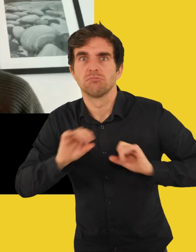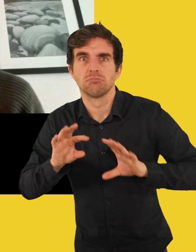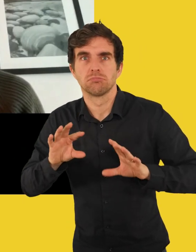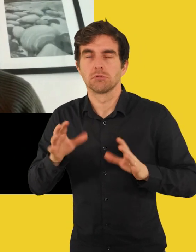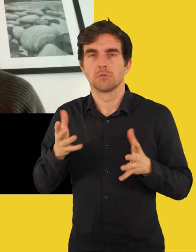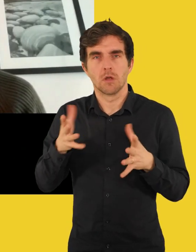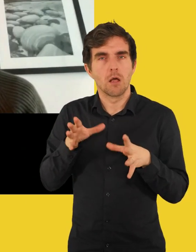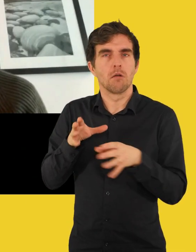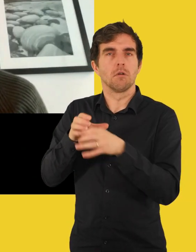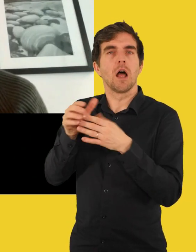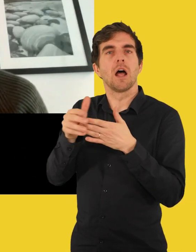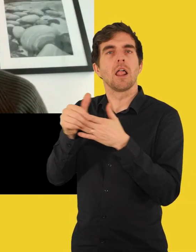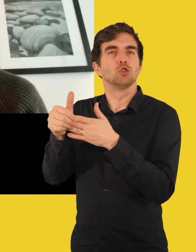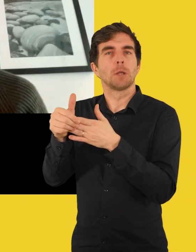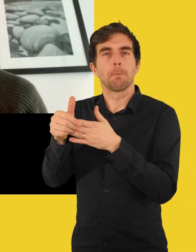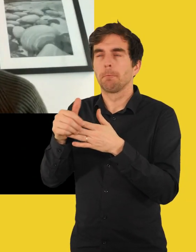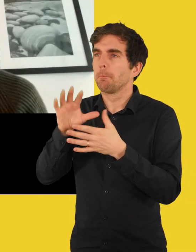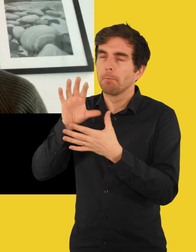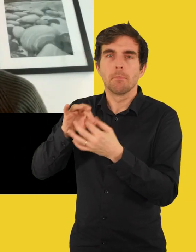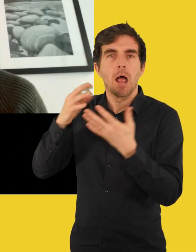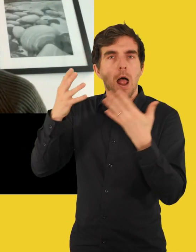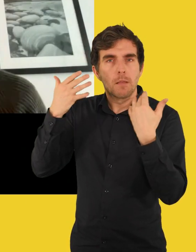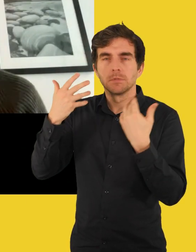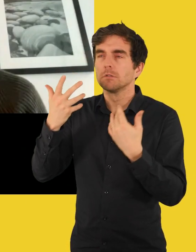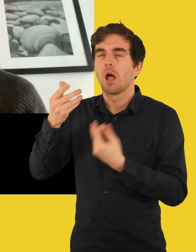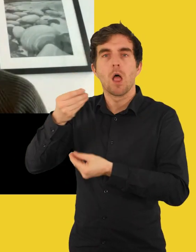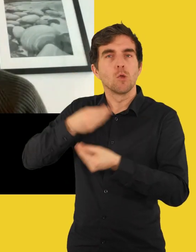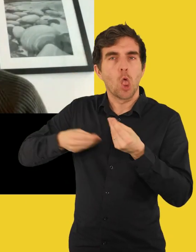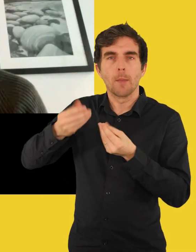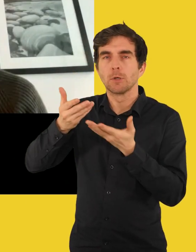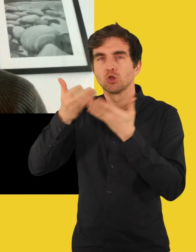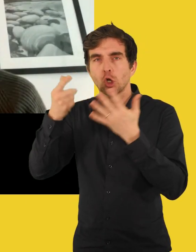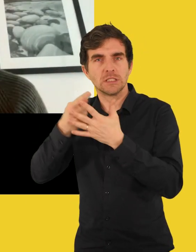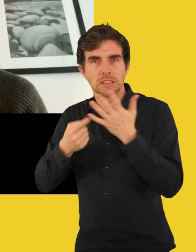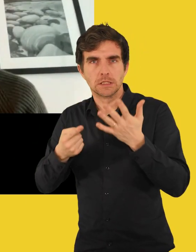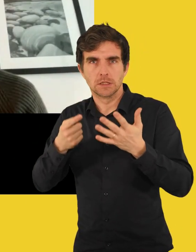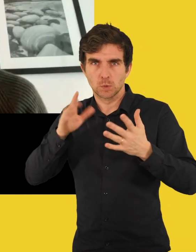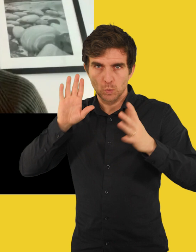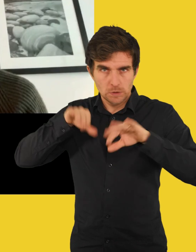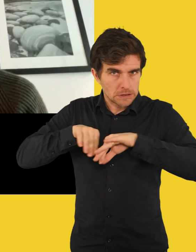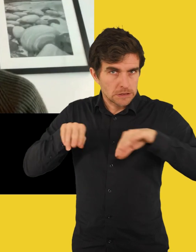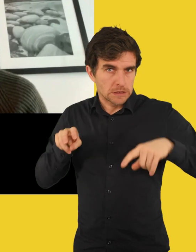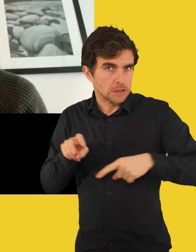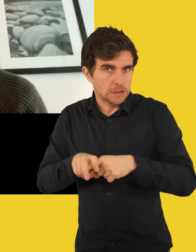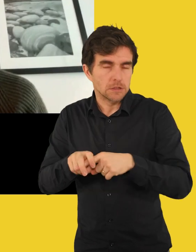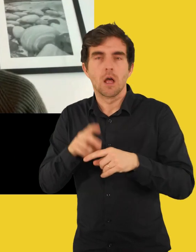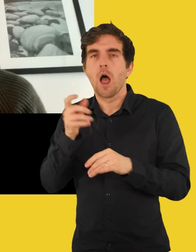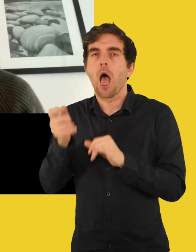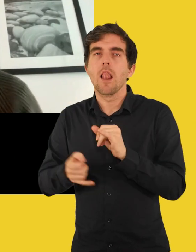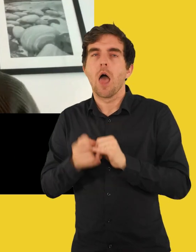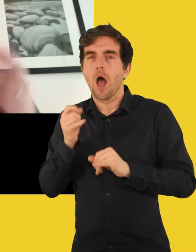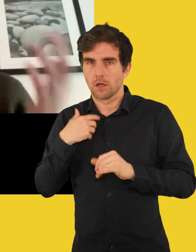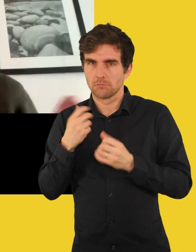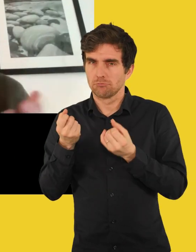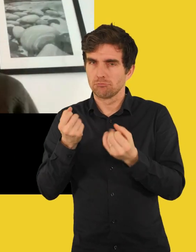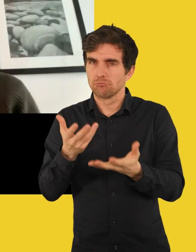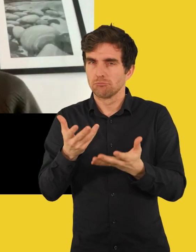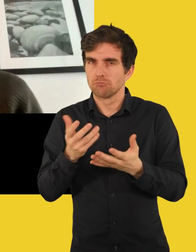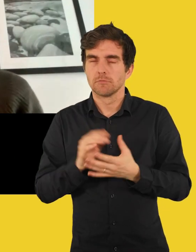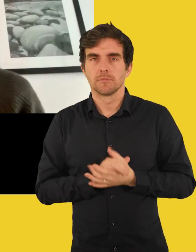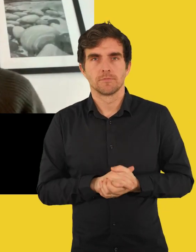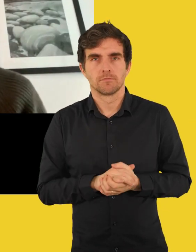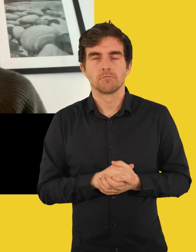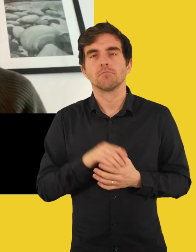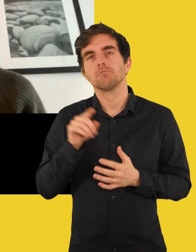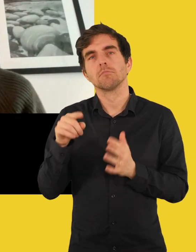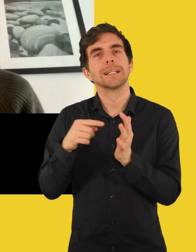discussion, Marginalized Leadership on Climate and Economic Justice. And then the last